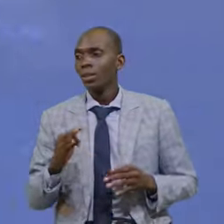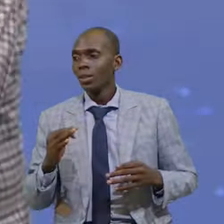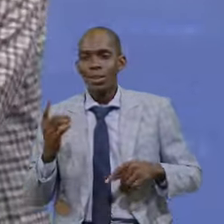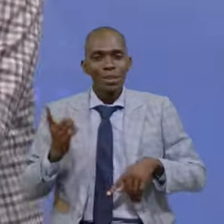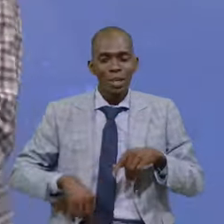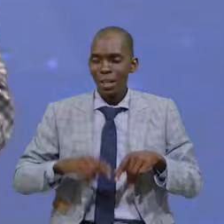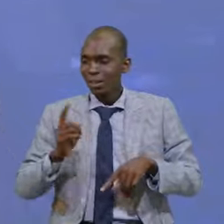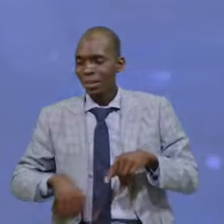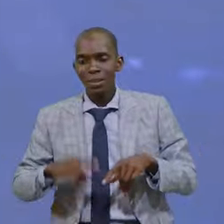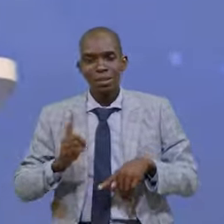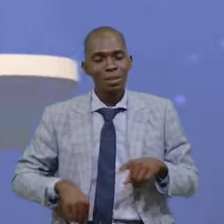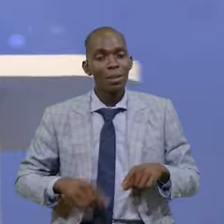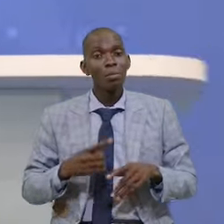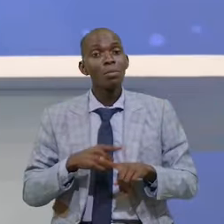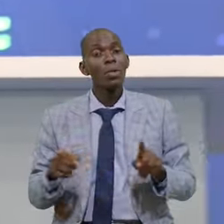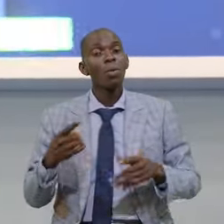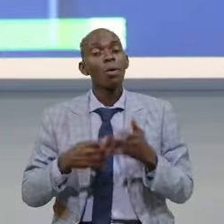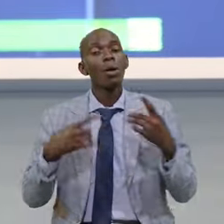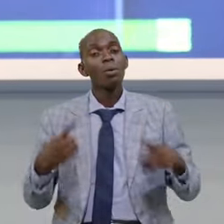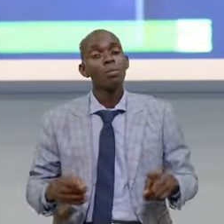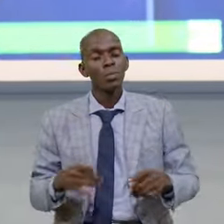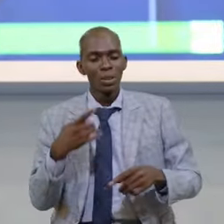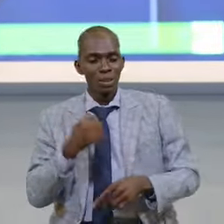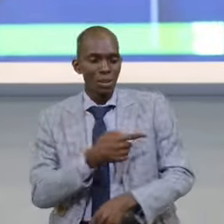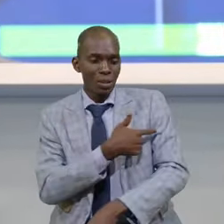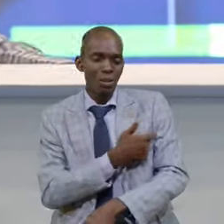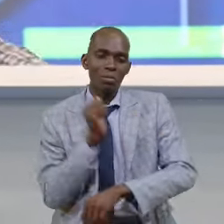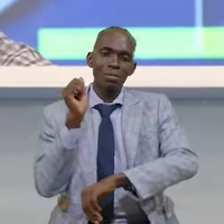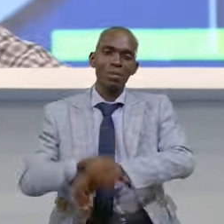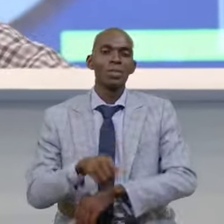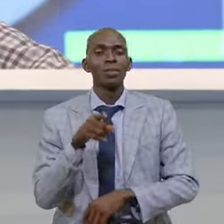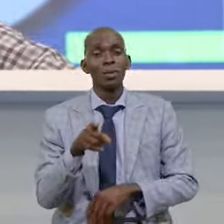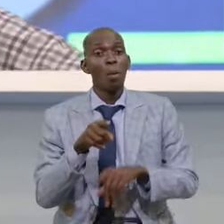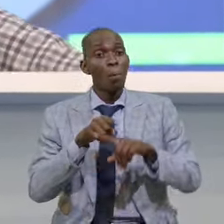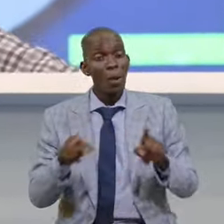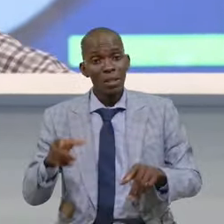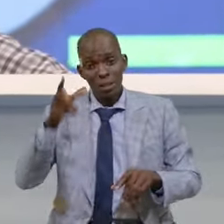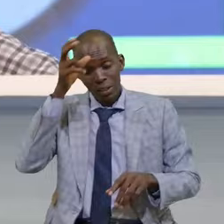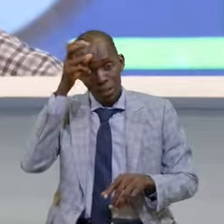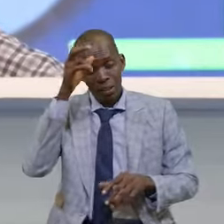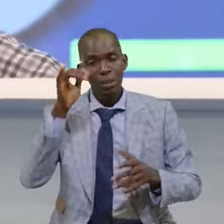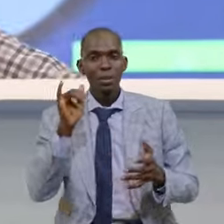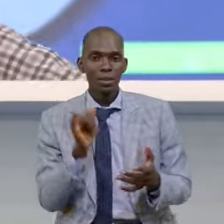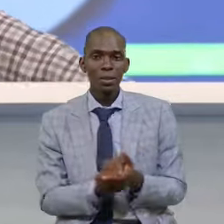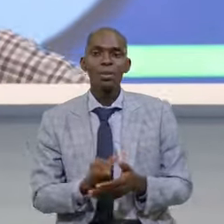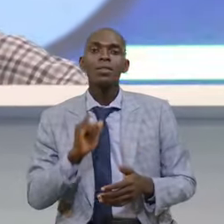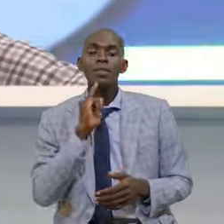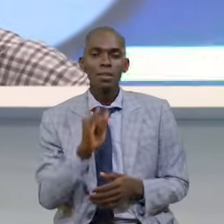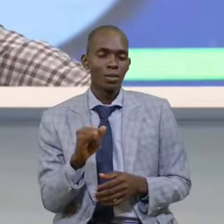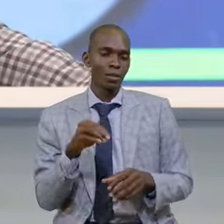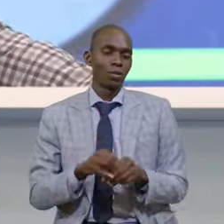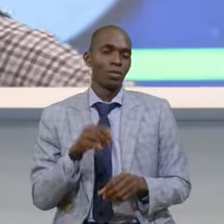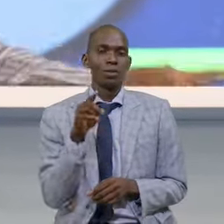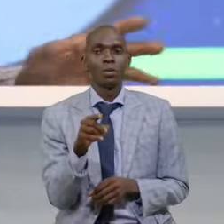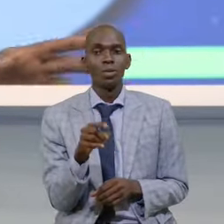it, but substance that dwelleth in me. But Satan that dwelleth in me. But sin